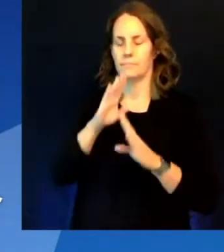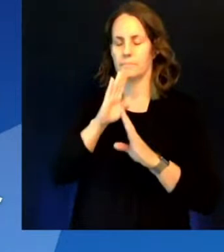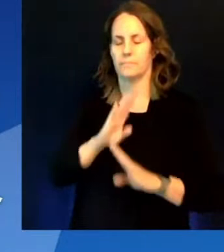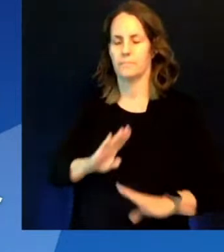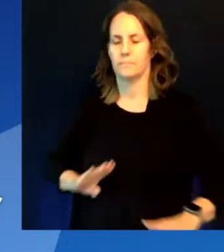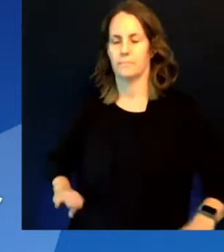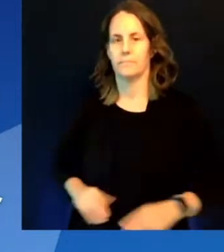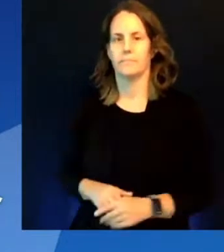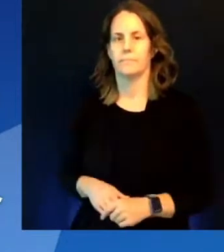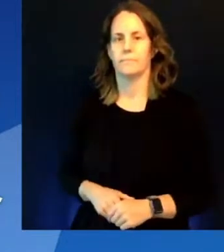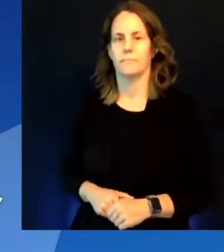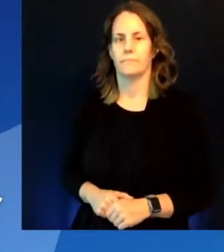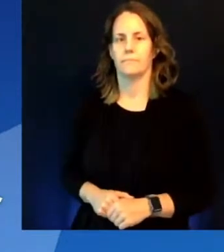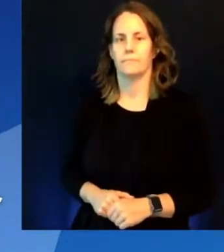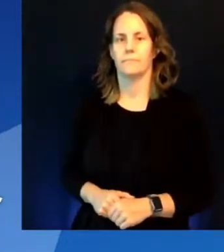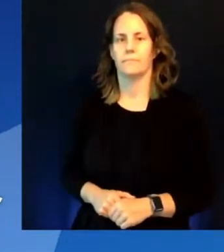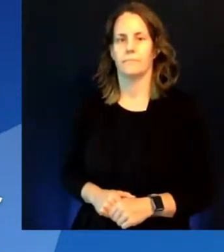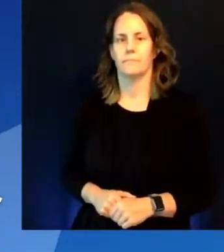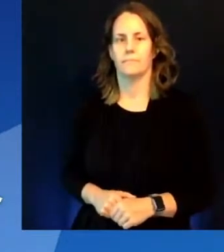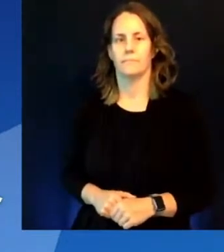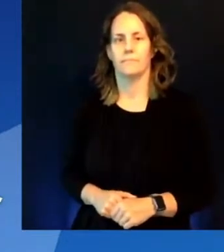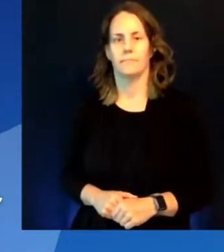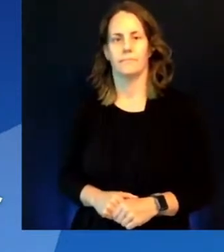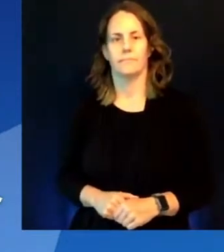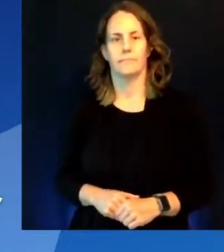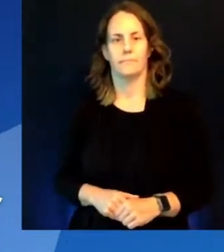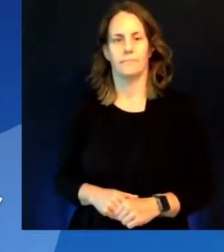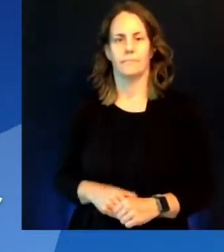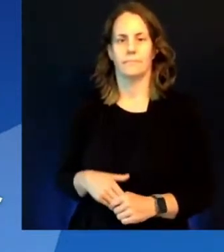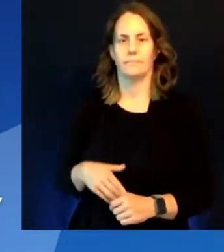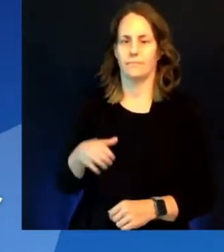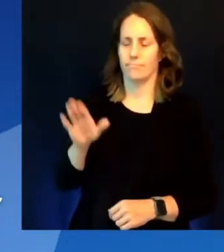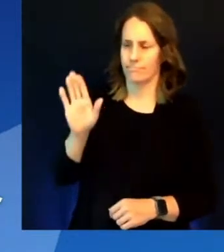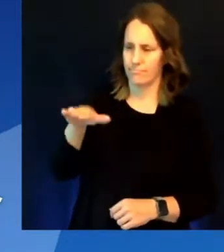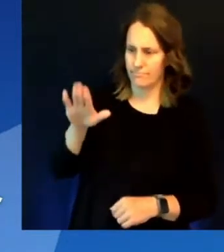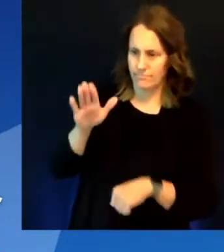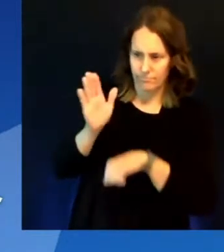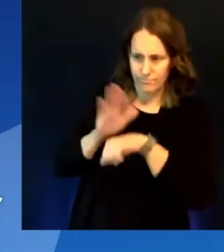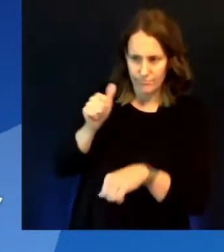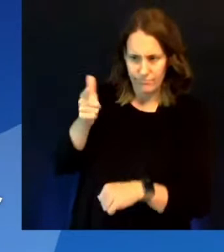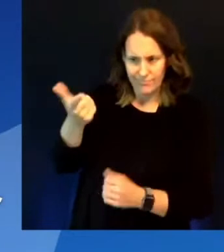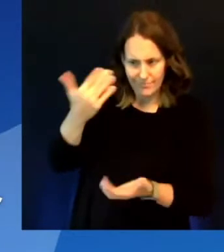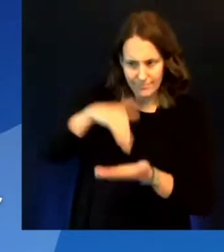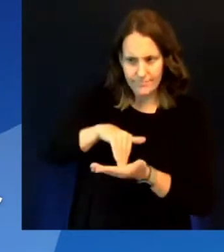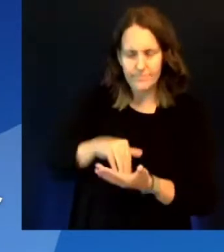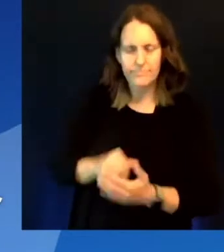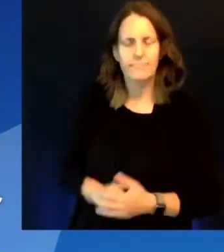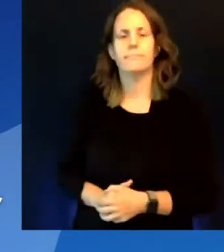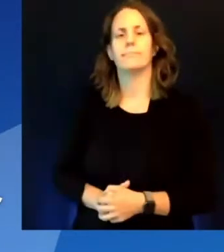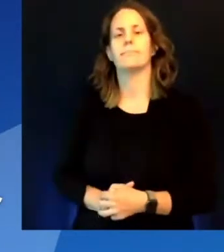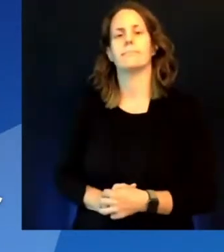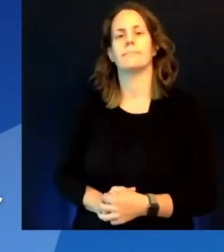And a reminder, *6 unmutes your phone. Danielle Kading from Wisconsin Public Radio.